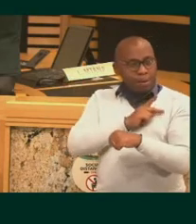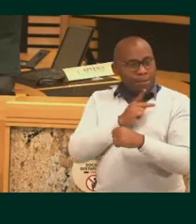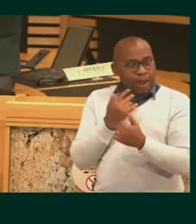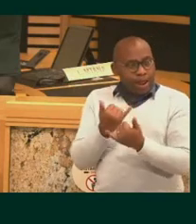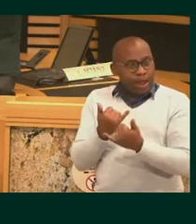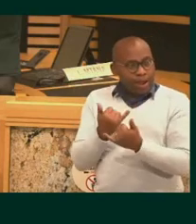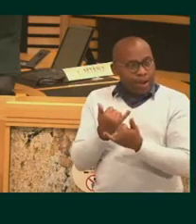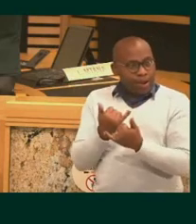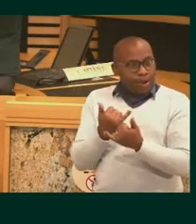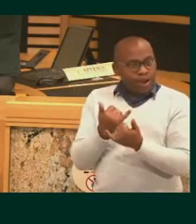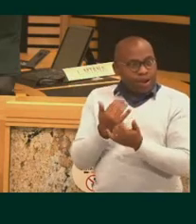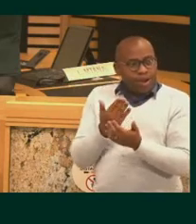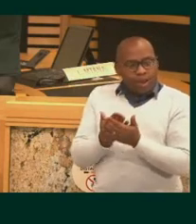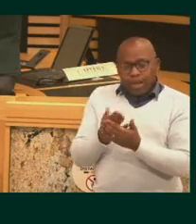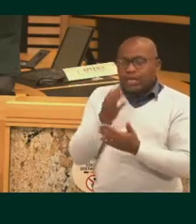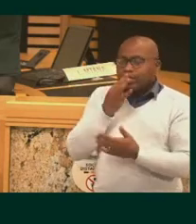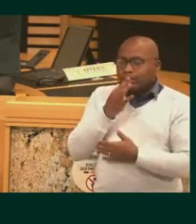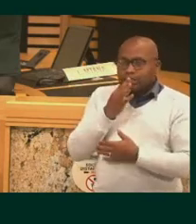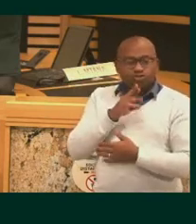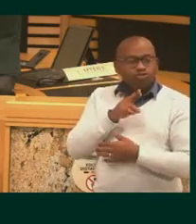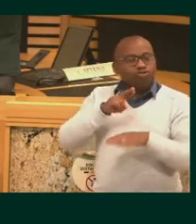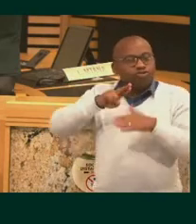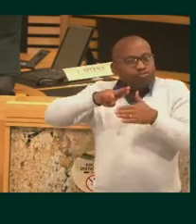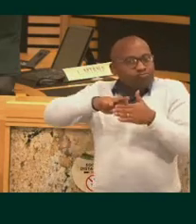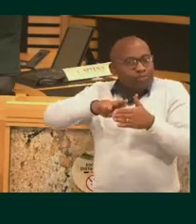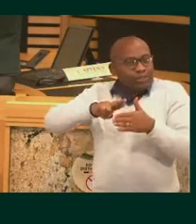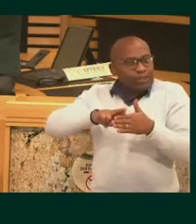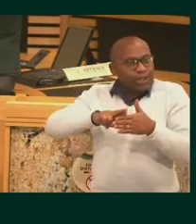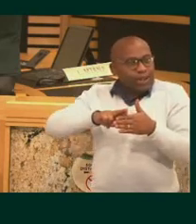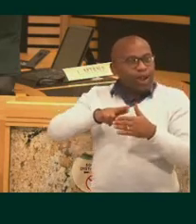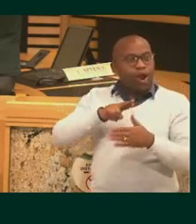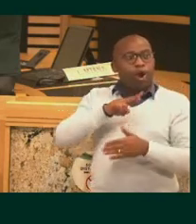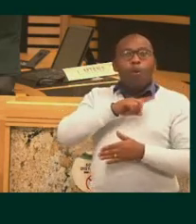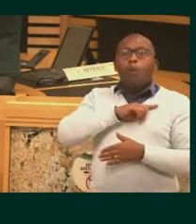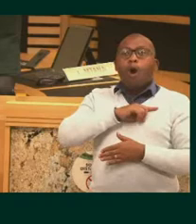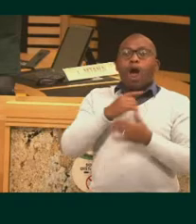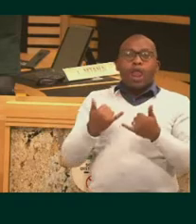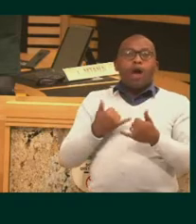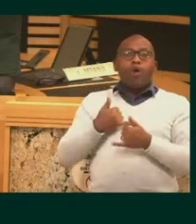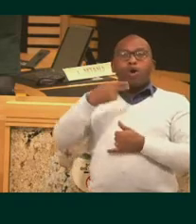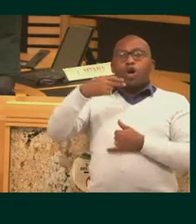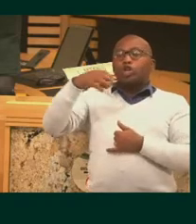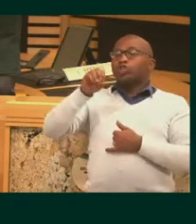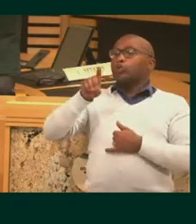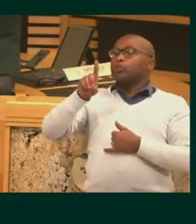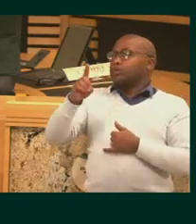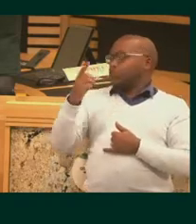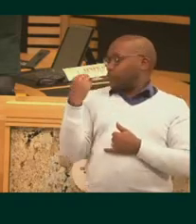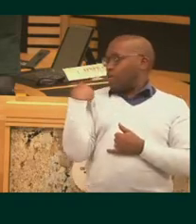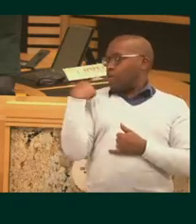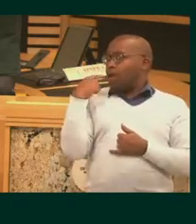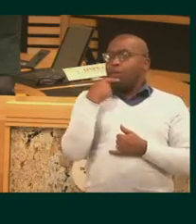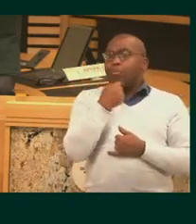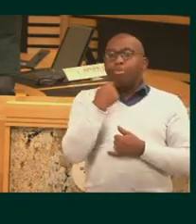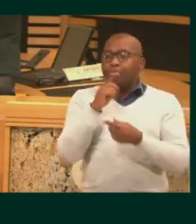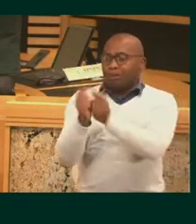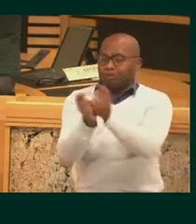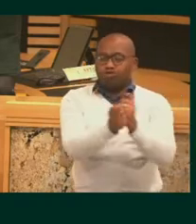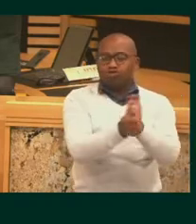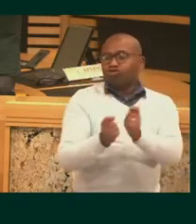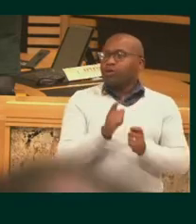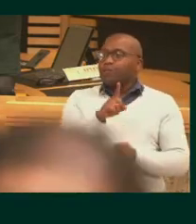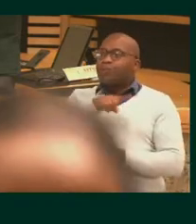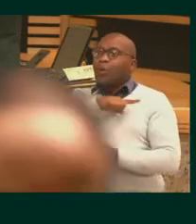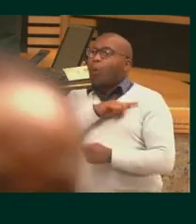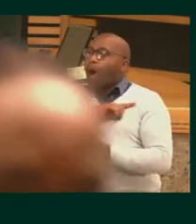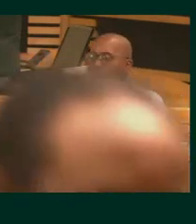um give a reason for why several of the hods were then moved to OTP thanks uh